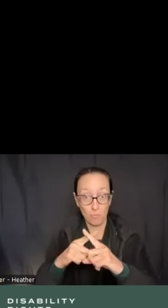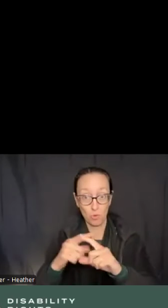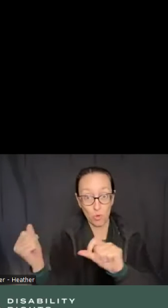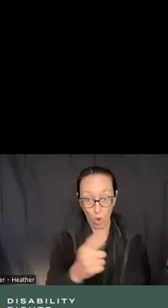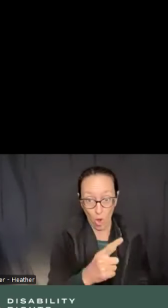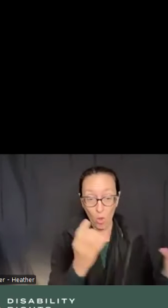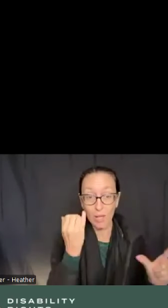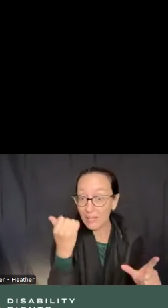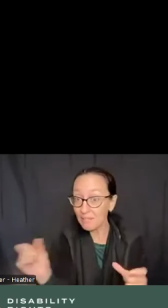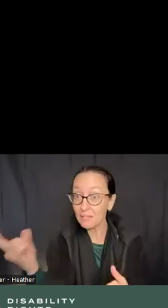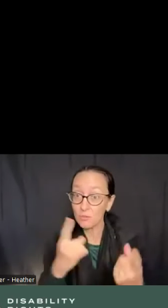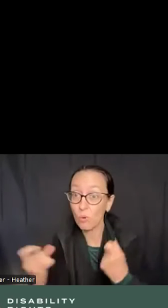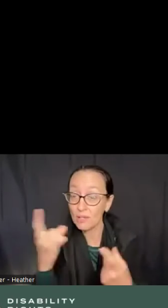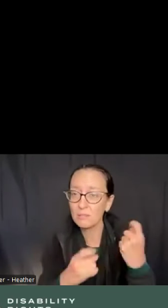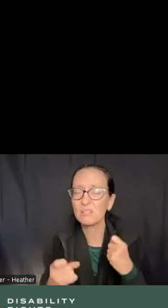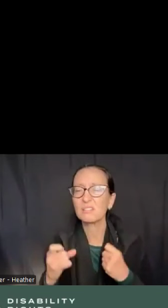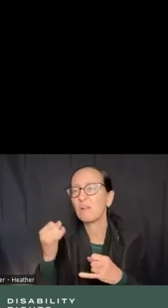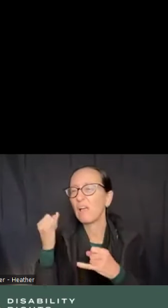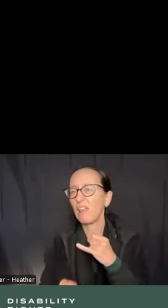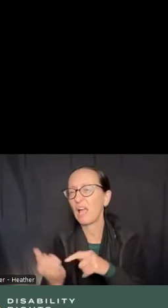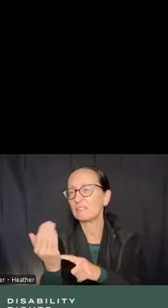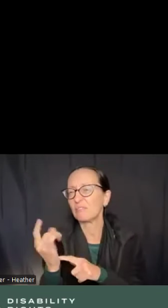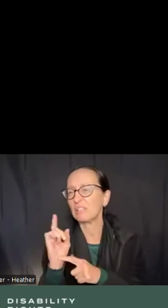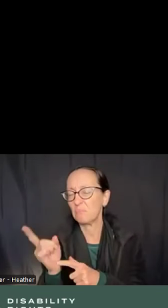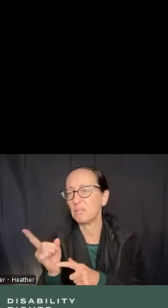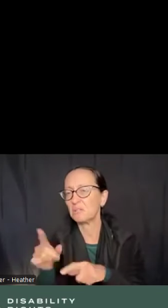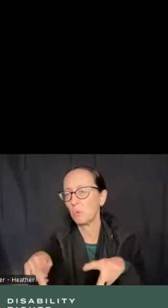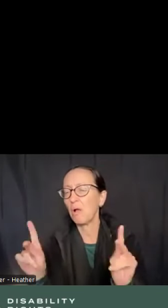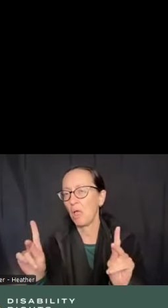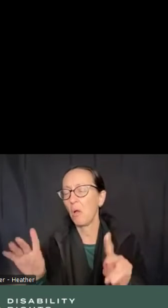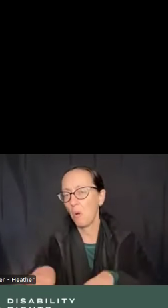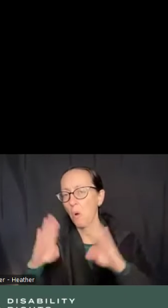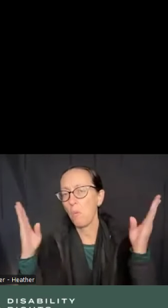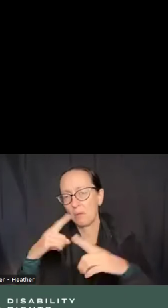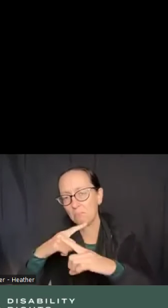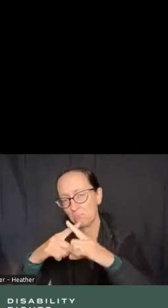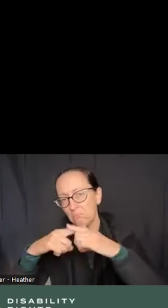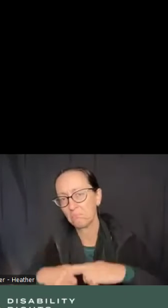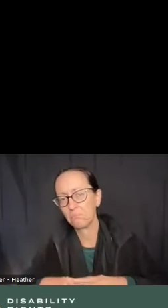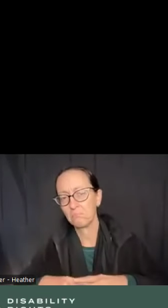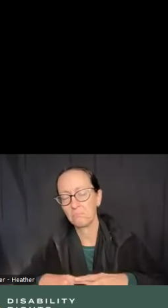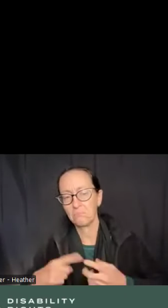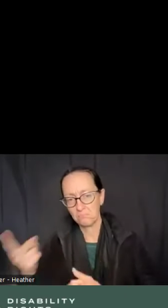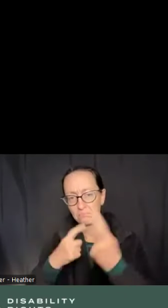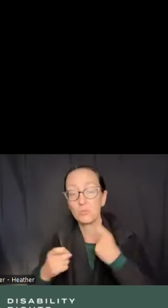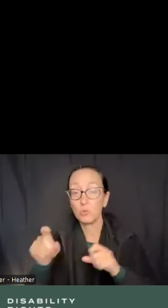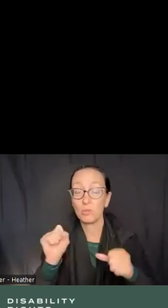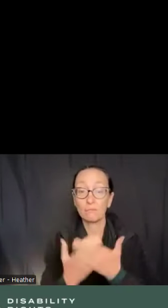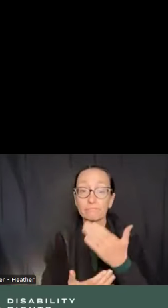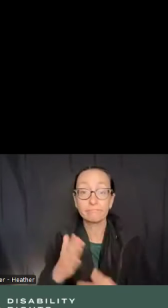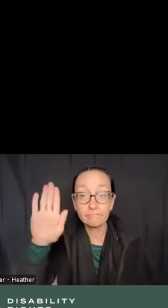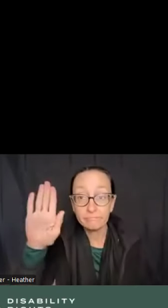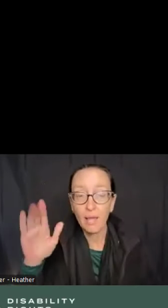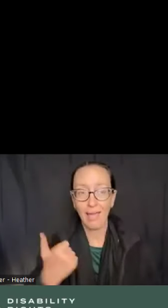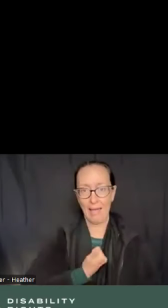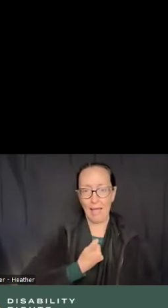we'll allow about 15 minutes for Q&A at the end of the session. You can either raise your hand and I will unmute you, or you